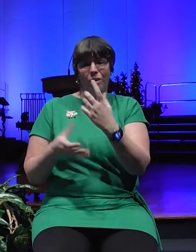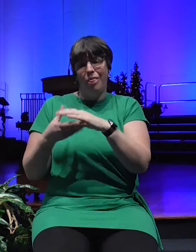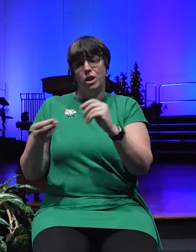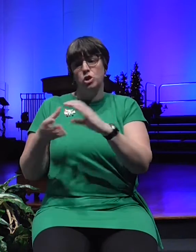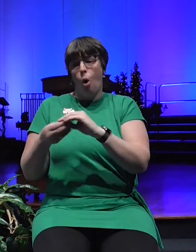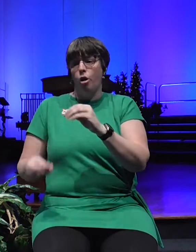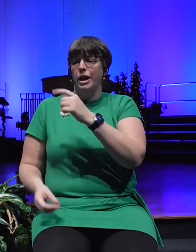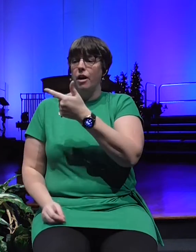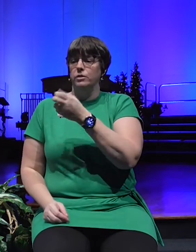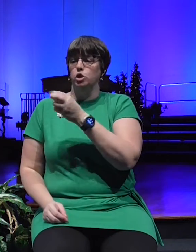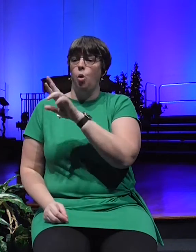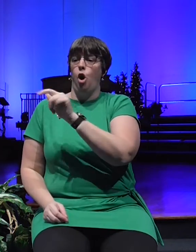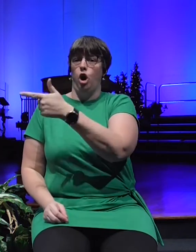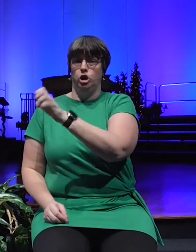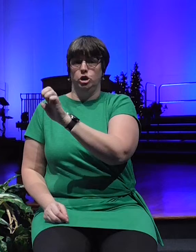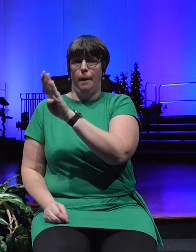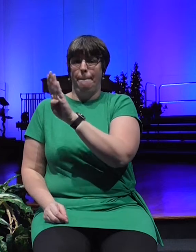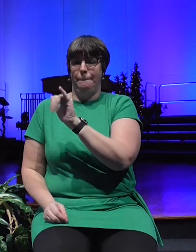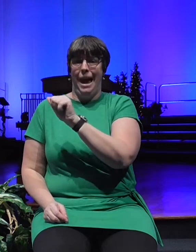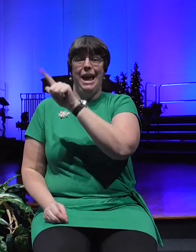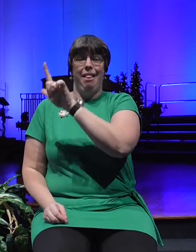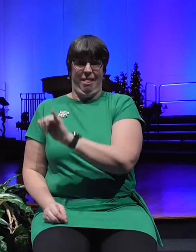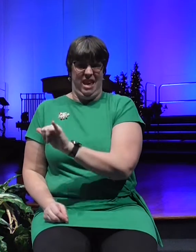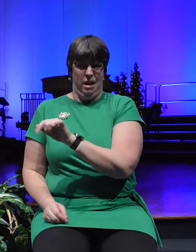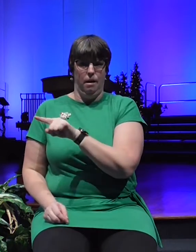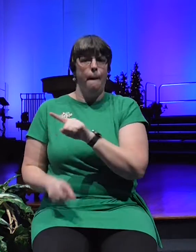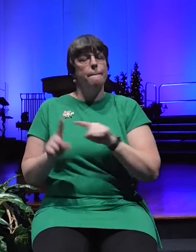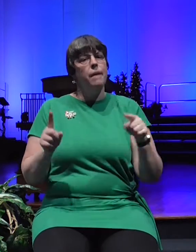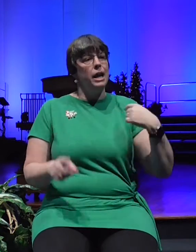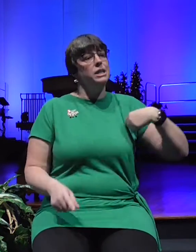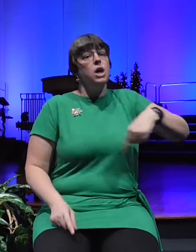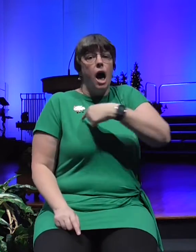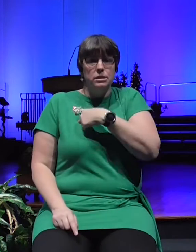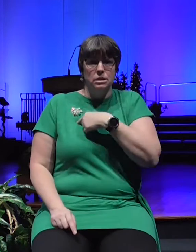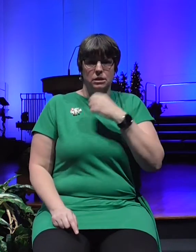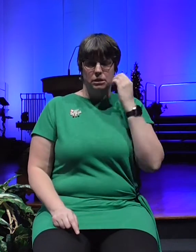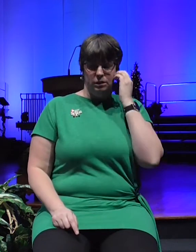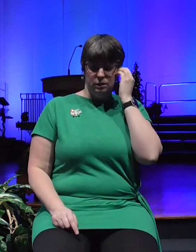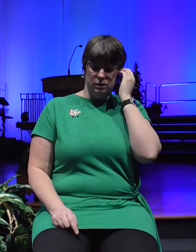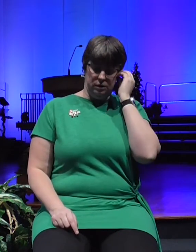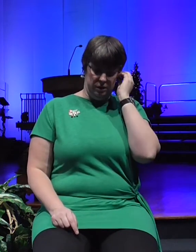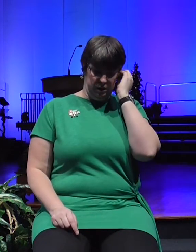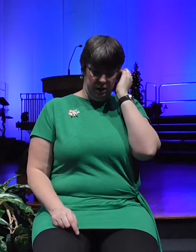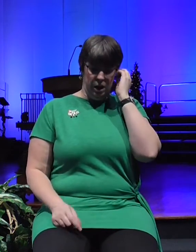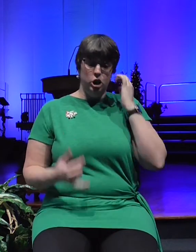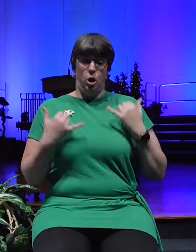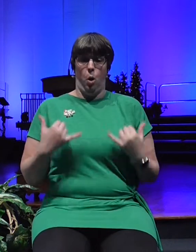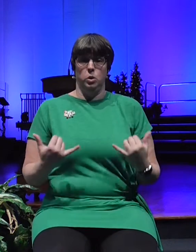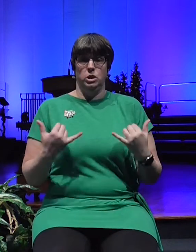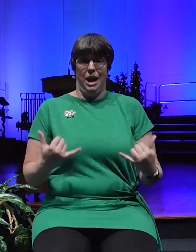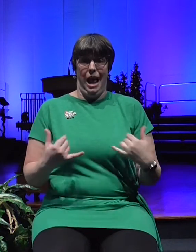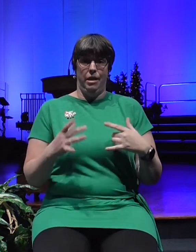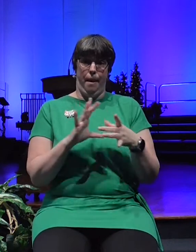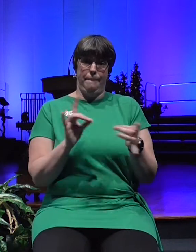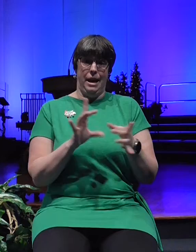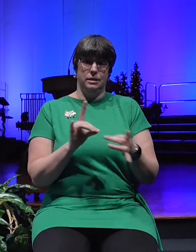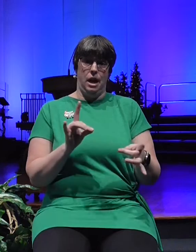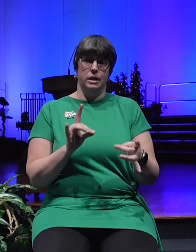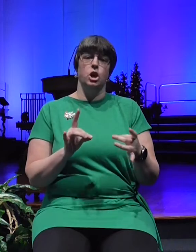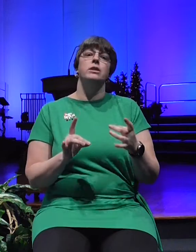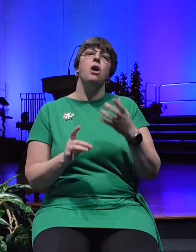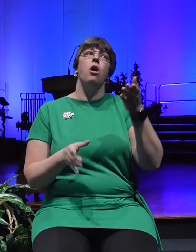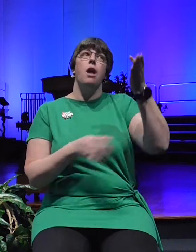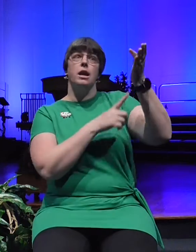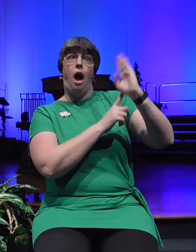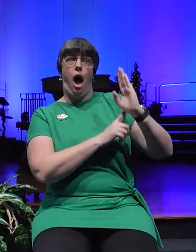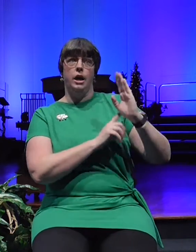of George Bailey, but to us as people living this life. And today's message is called God, Show